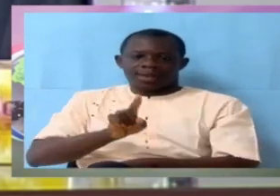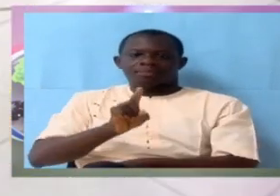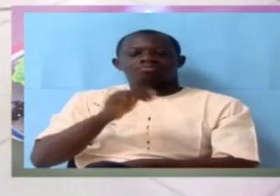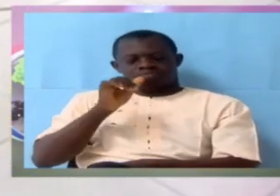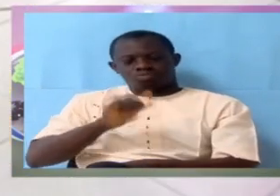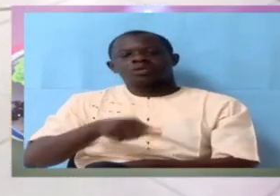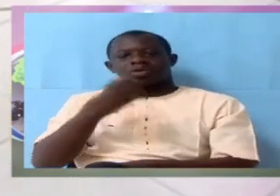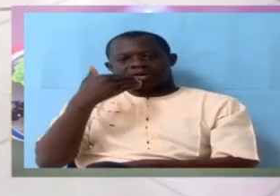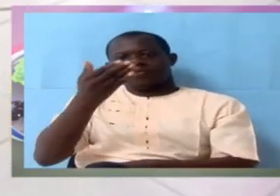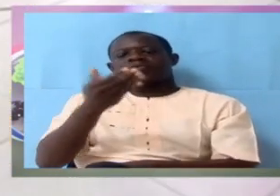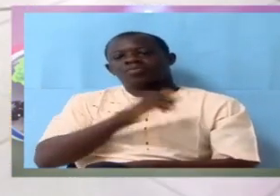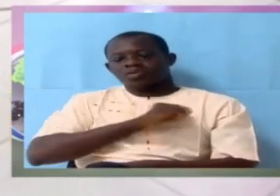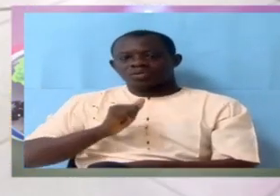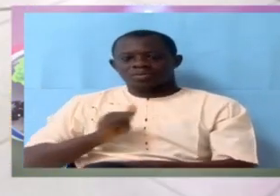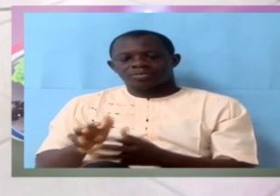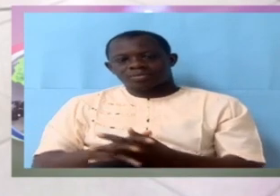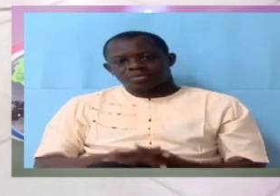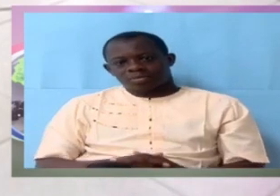defan kundi mo anila dimba yalla.